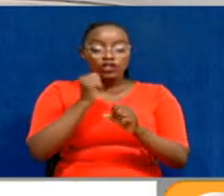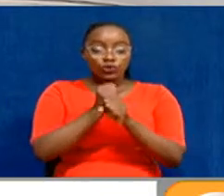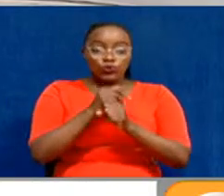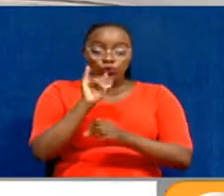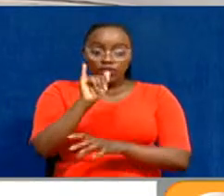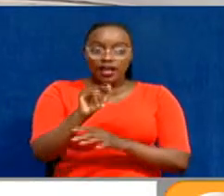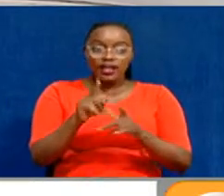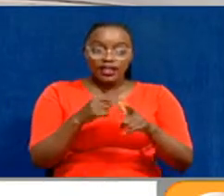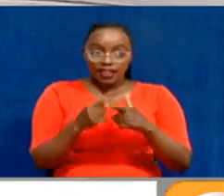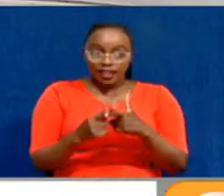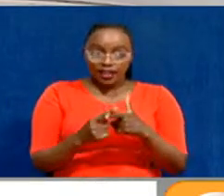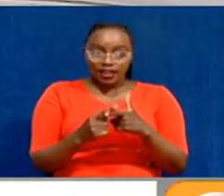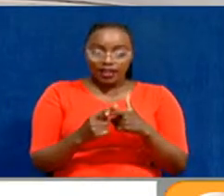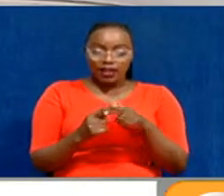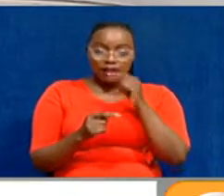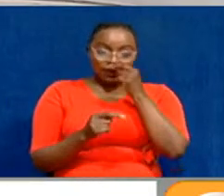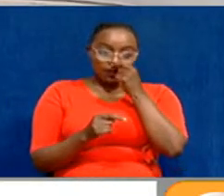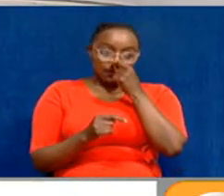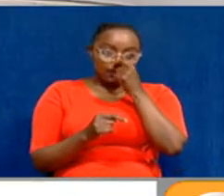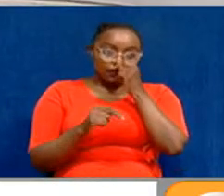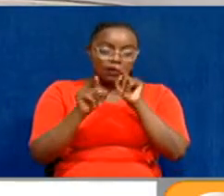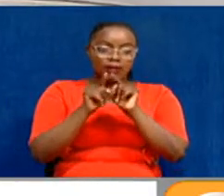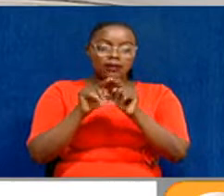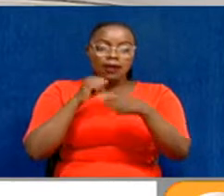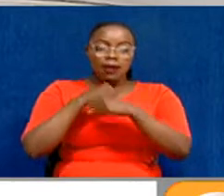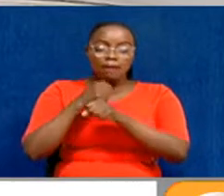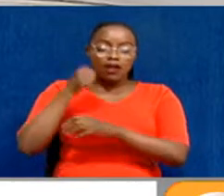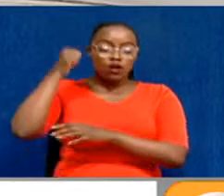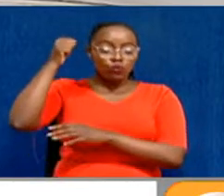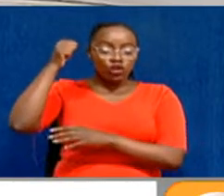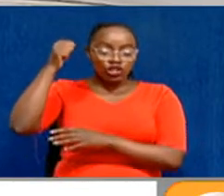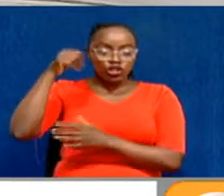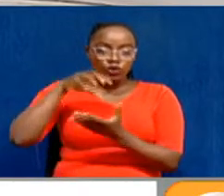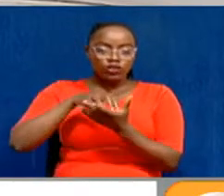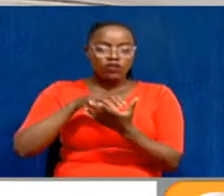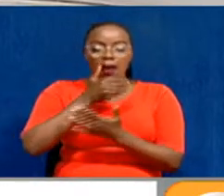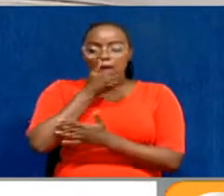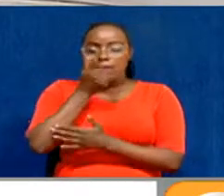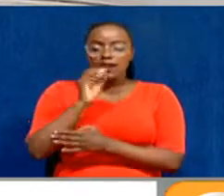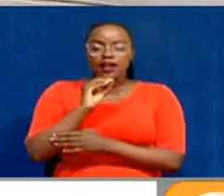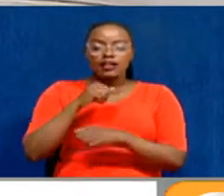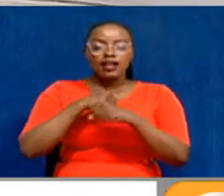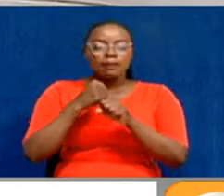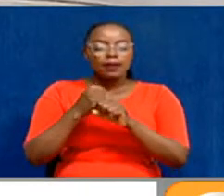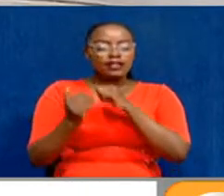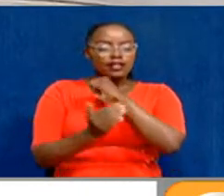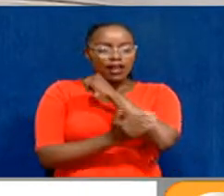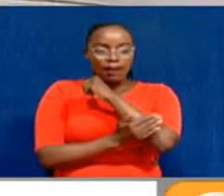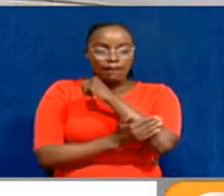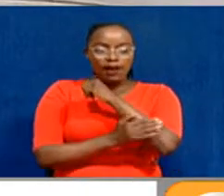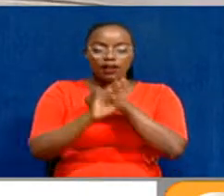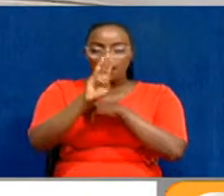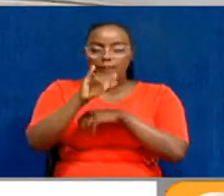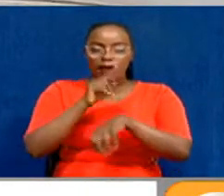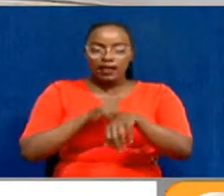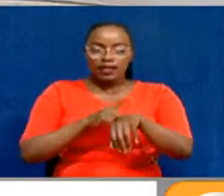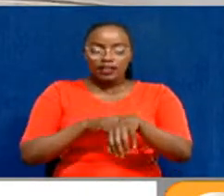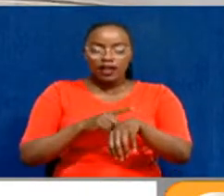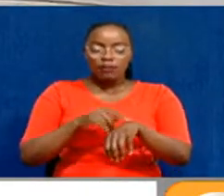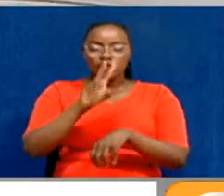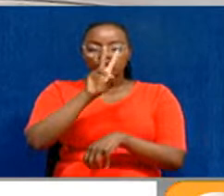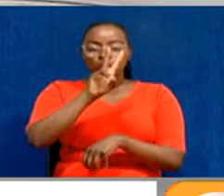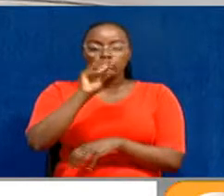that, and it didn't make our political situation better, it only made it worse. So by the time we went to